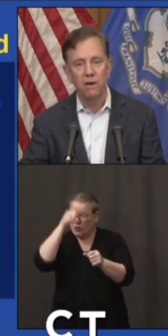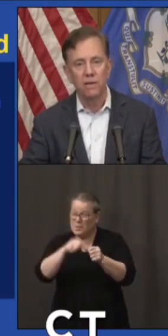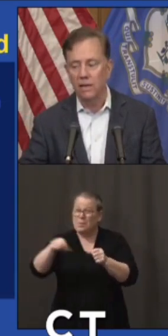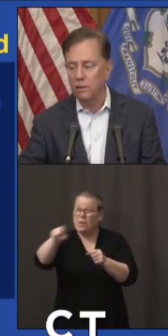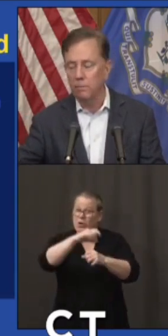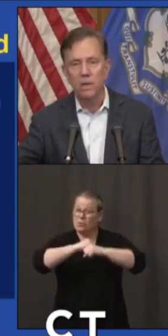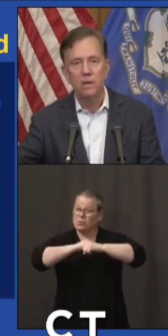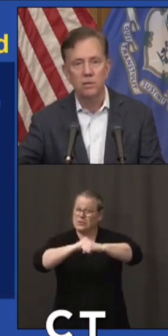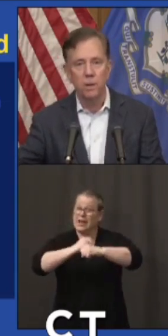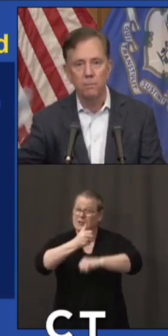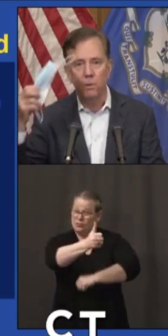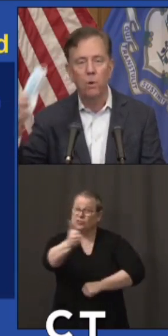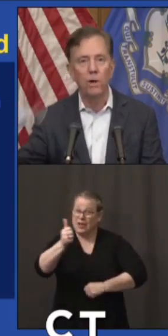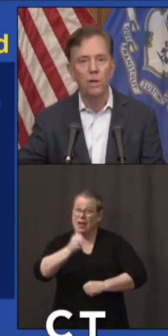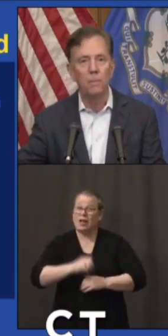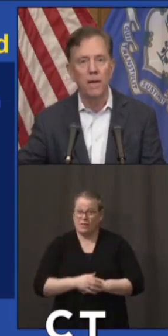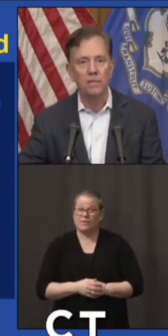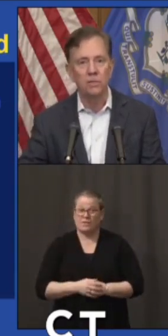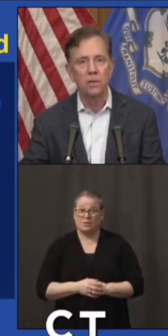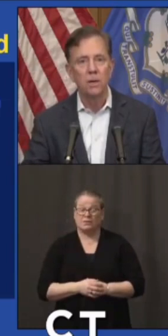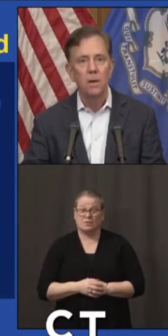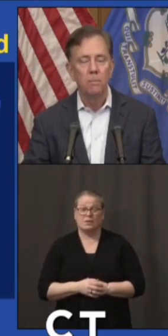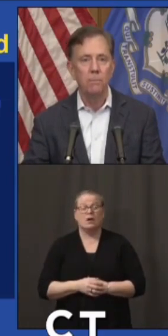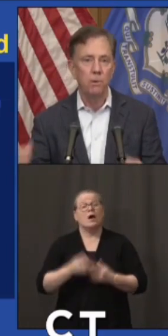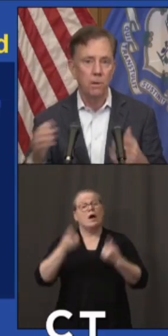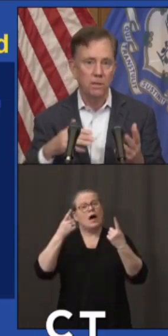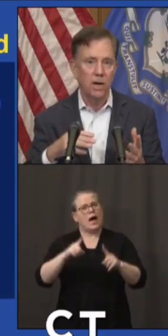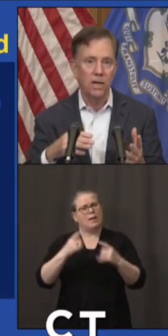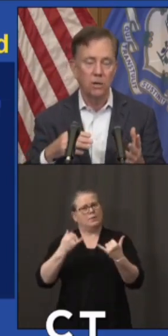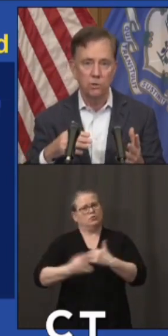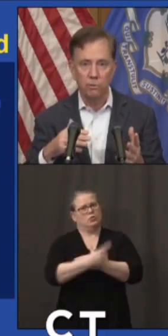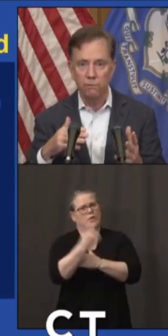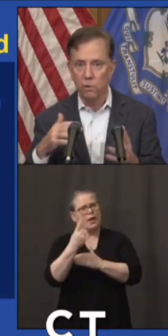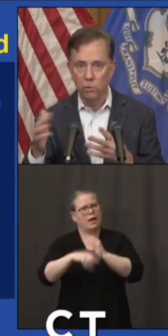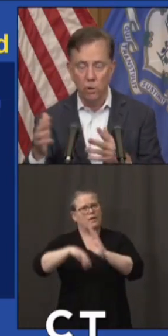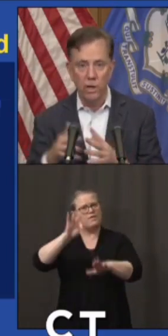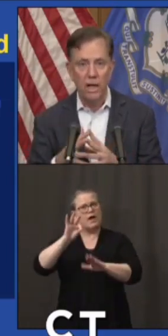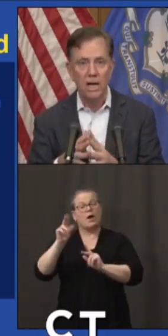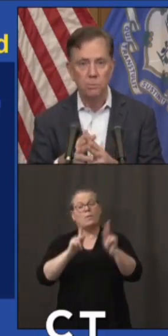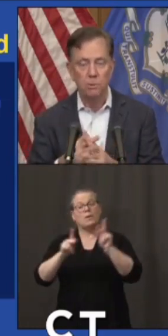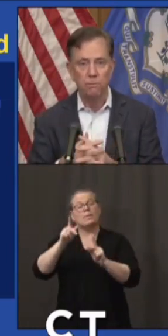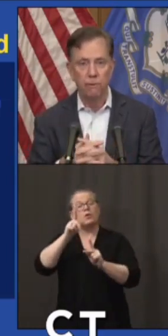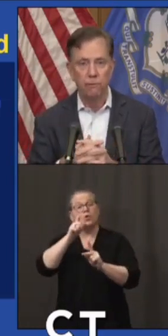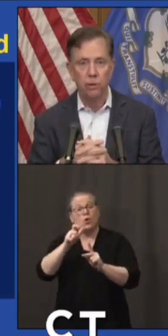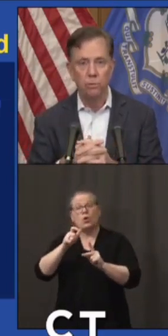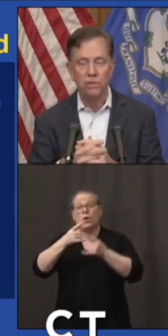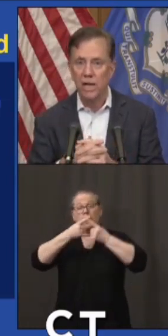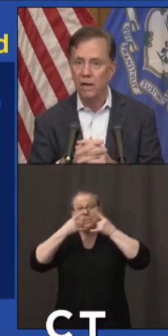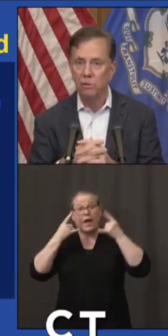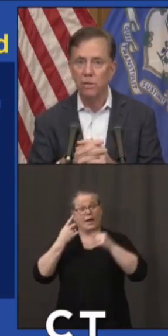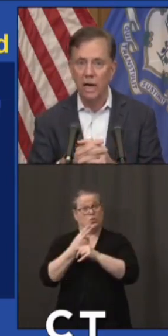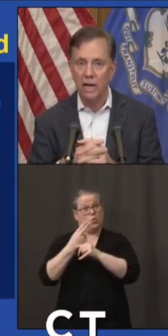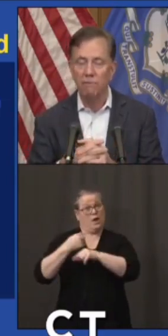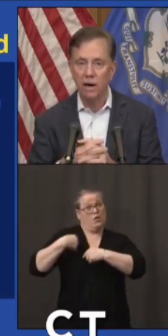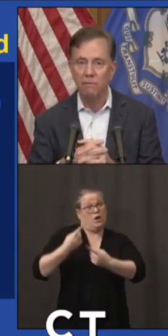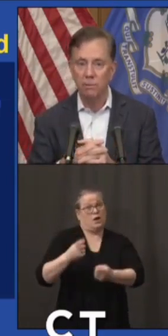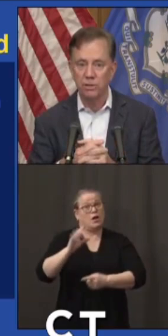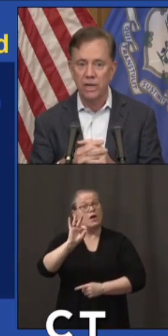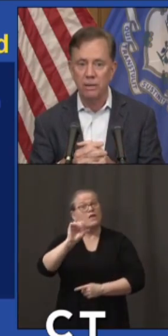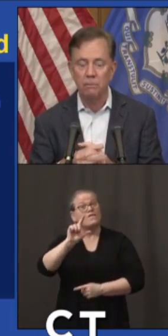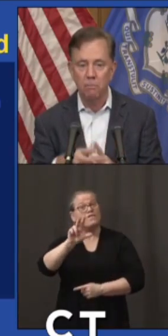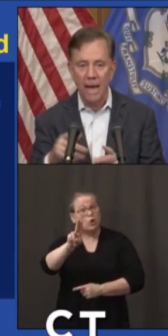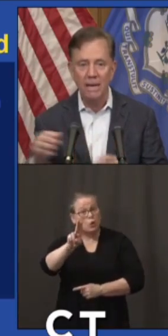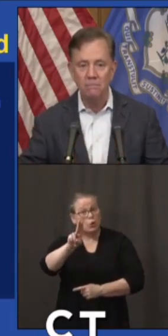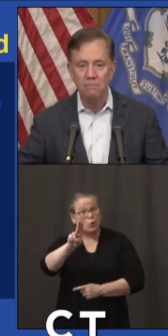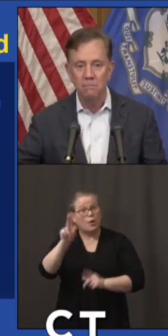to find out that because of people wearing the mask, people diagnosed with flu going to the hospital for flu is down